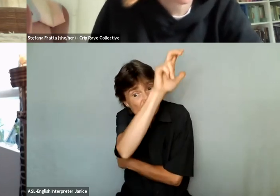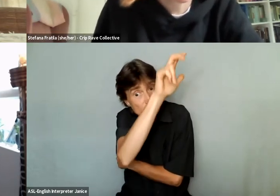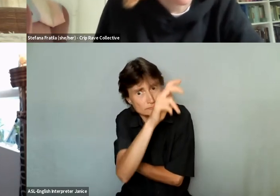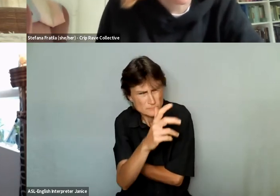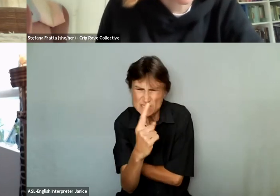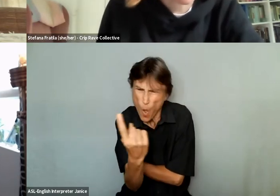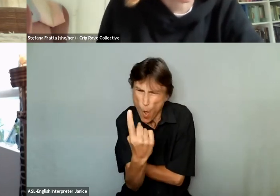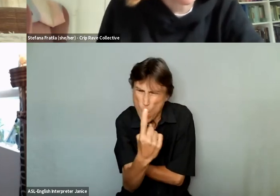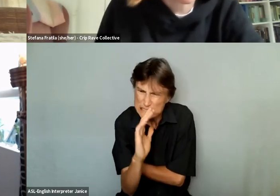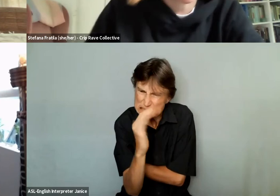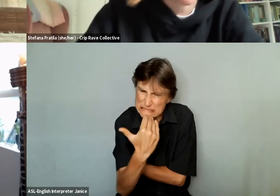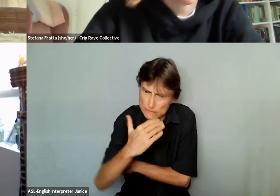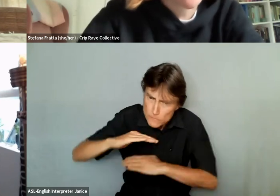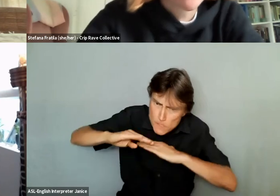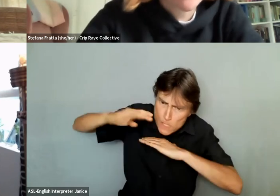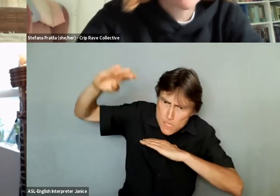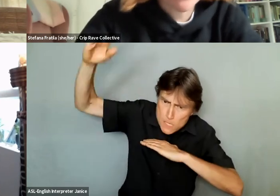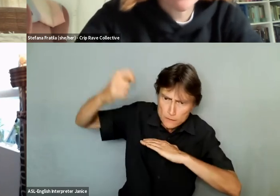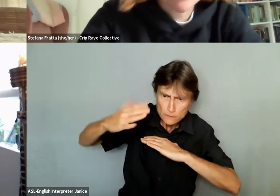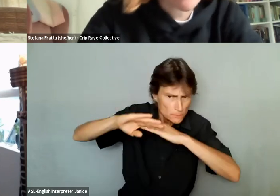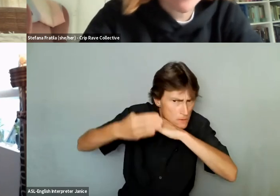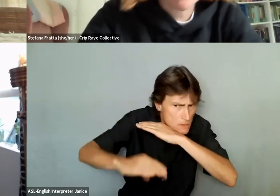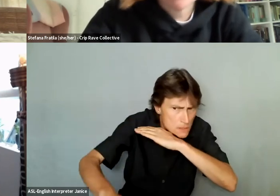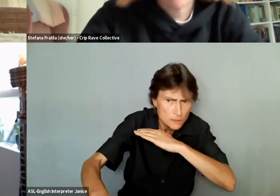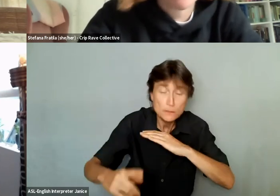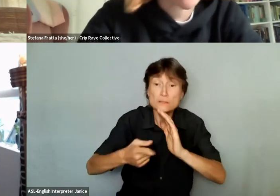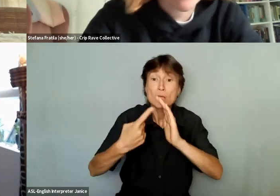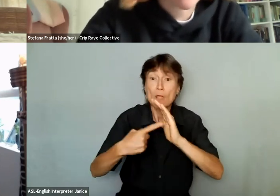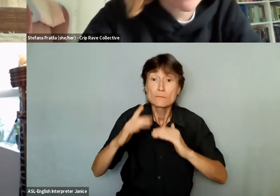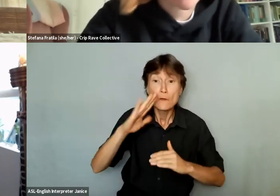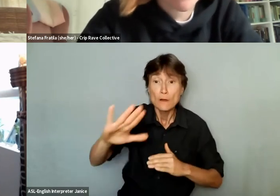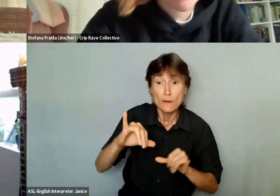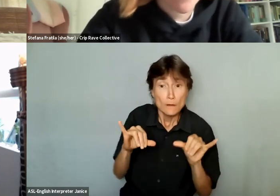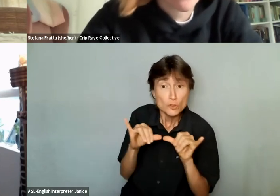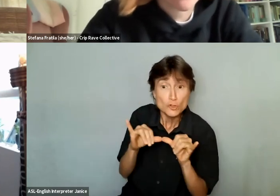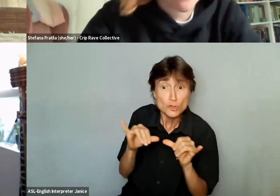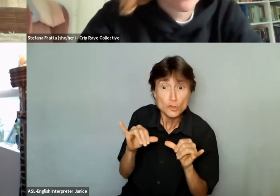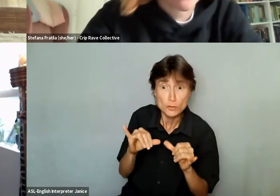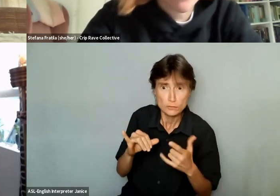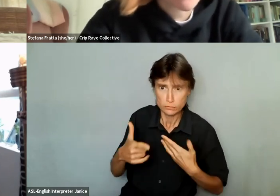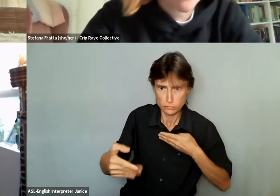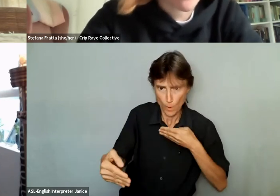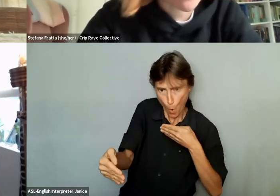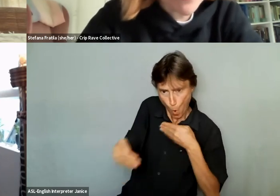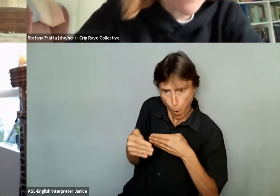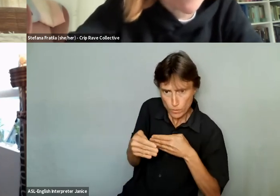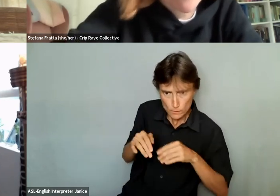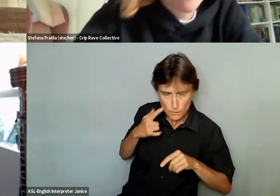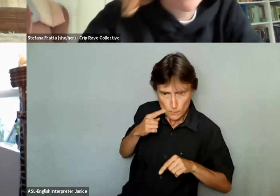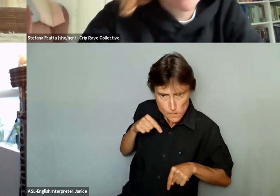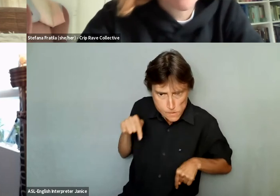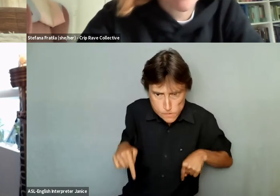stairs, narrow stairwells. Really generally like just like actually unsafe